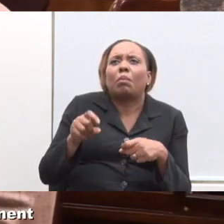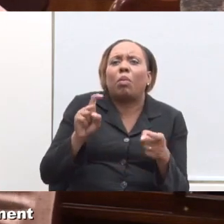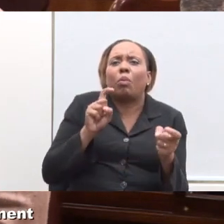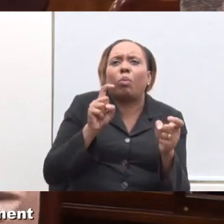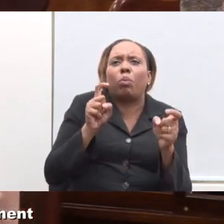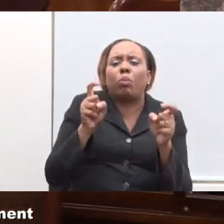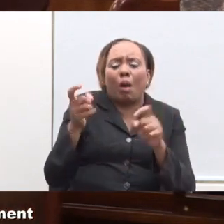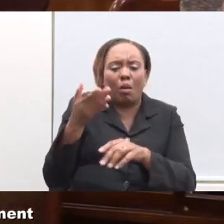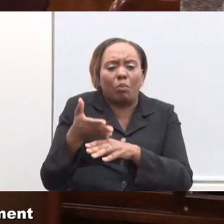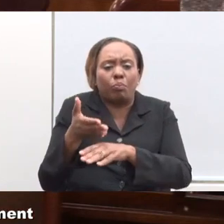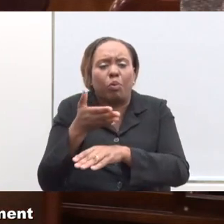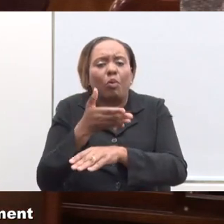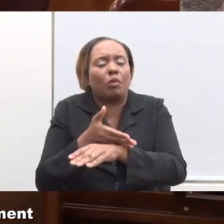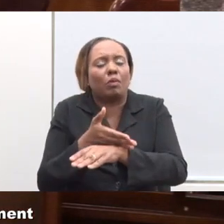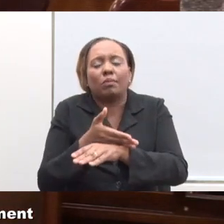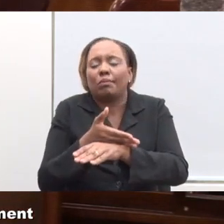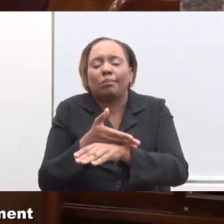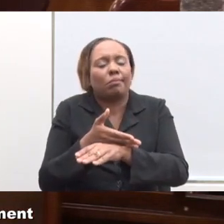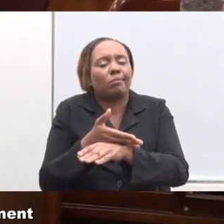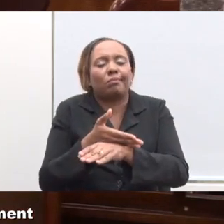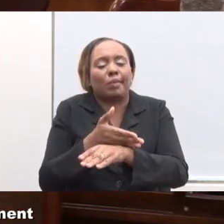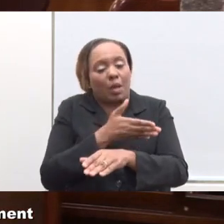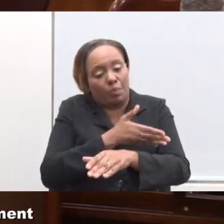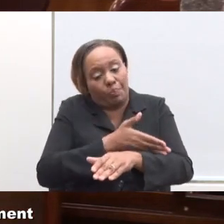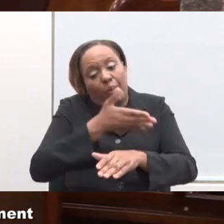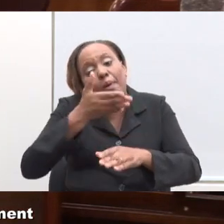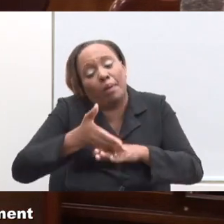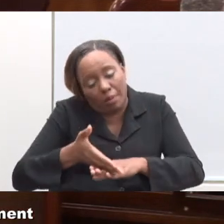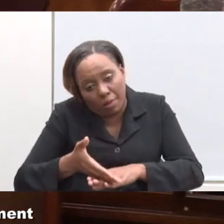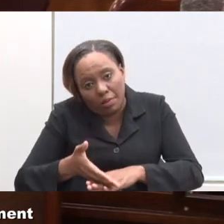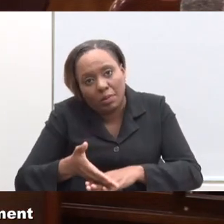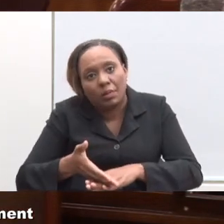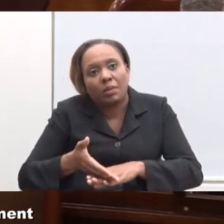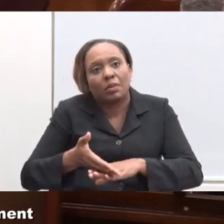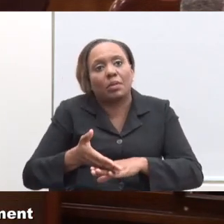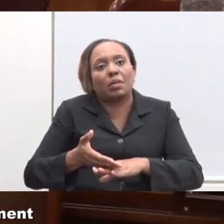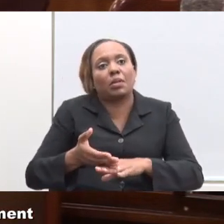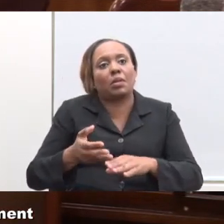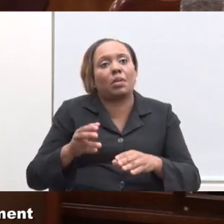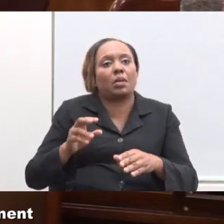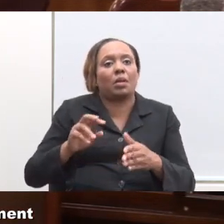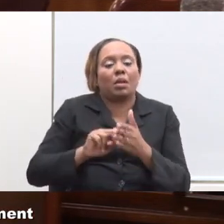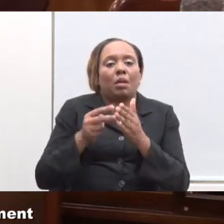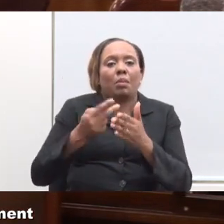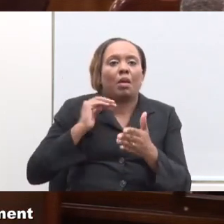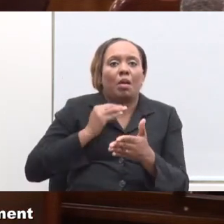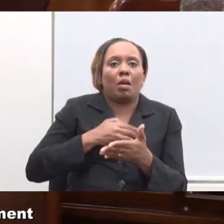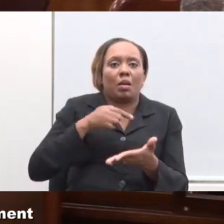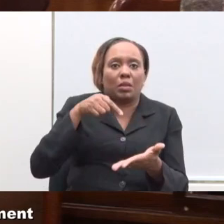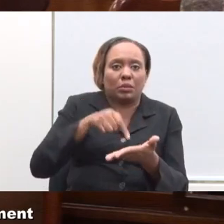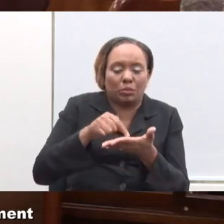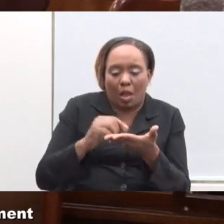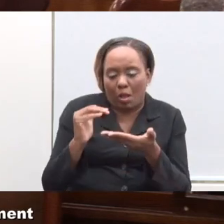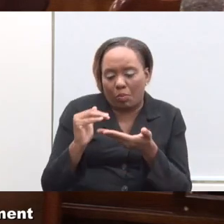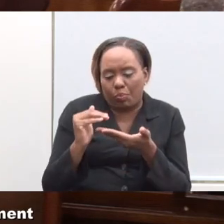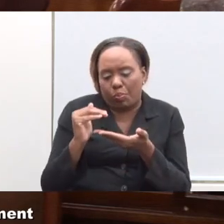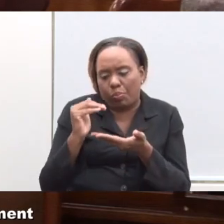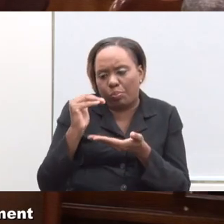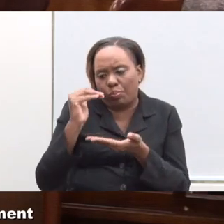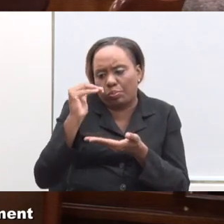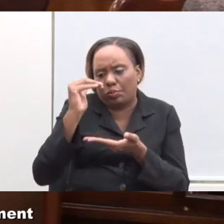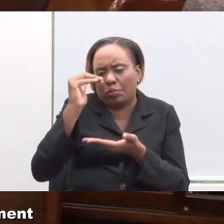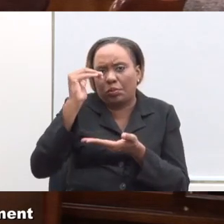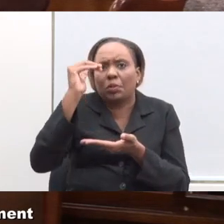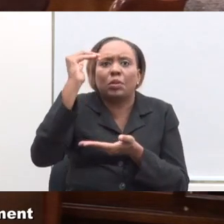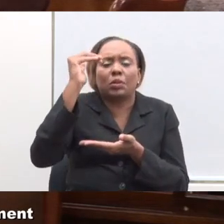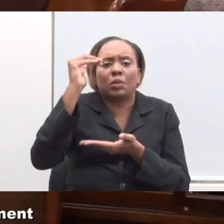wrong approach. And therefore, the cumulative deficits, the current account fiscal deficits in